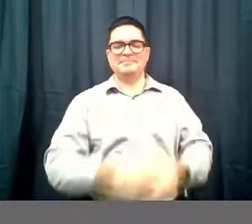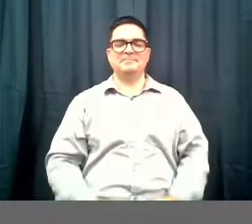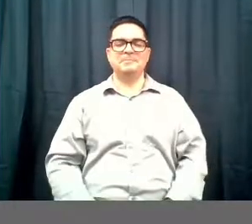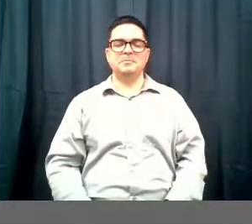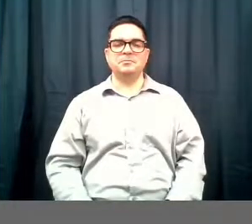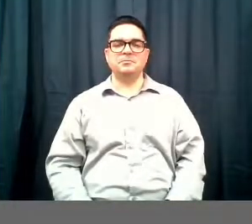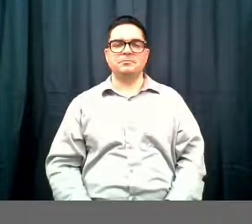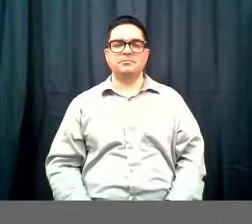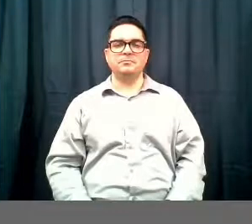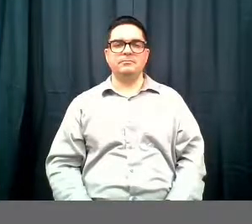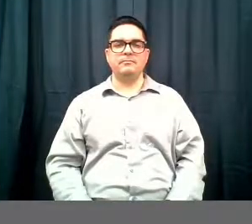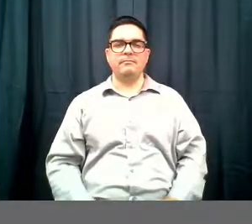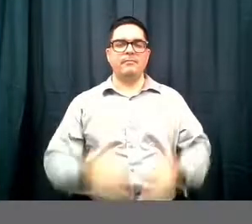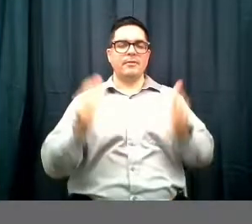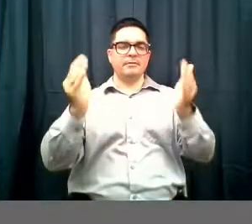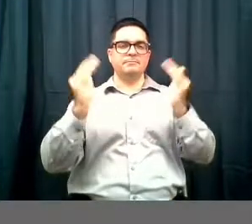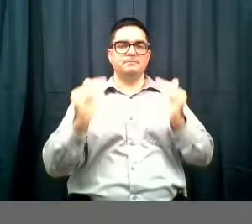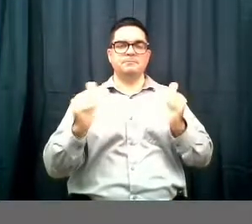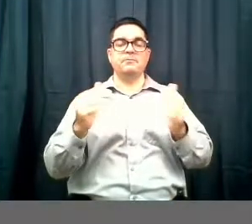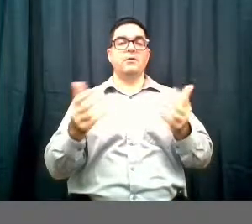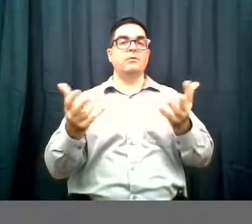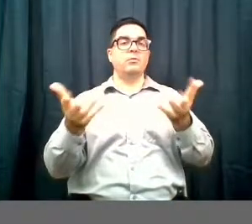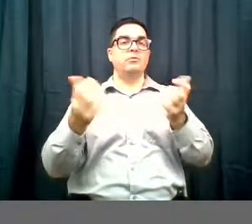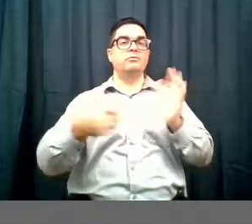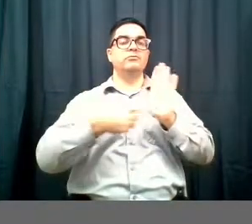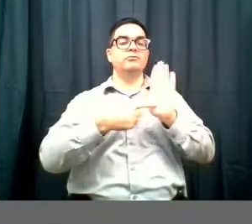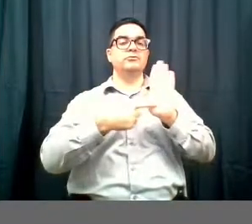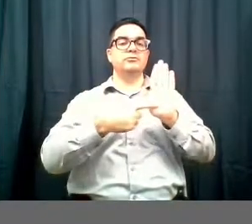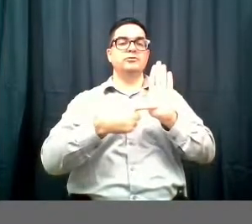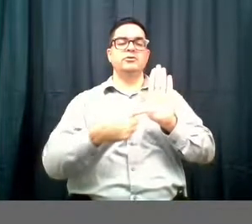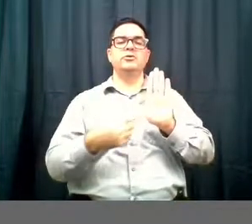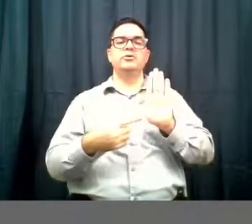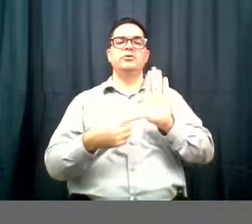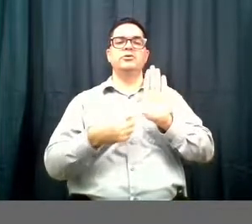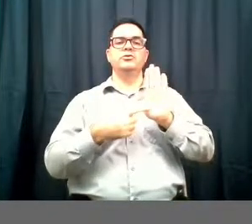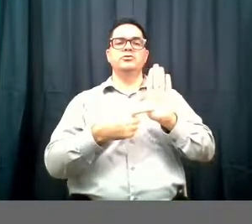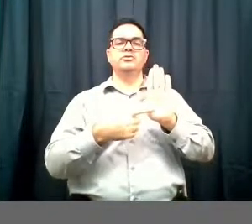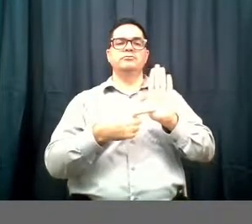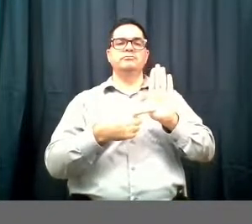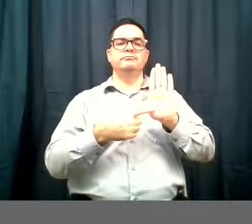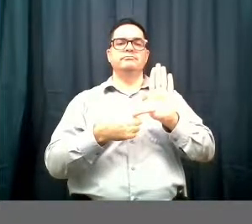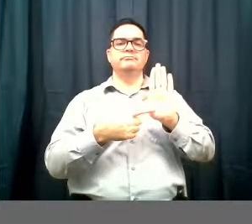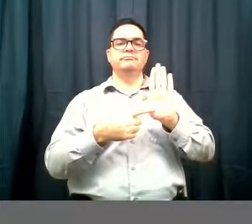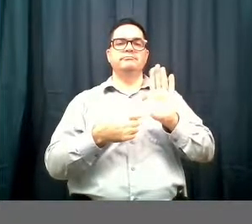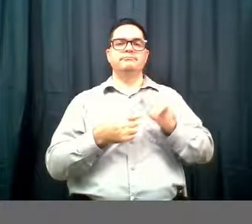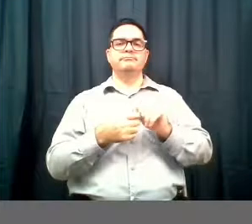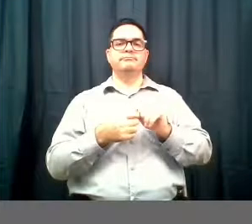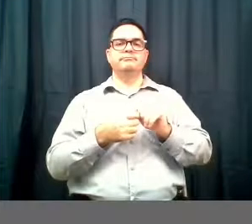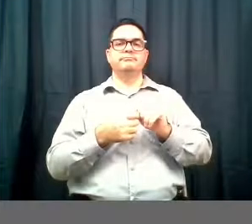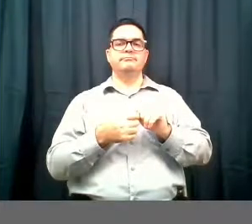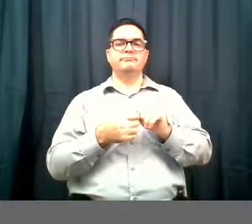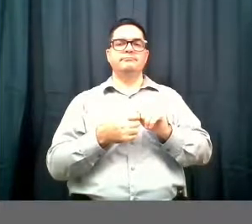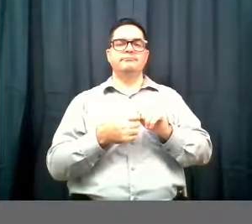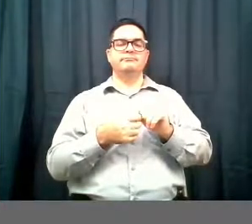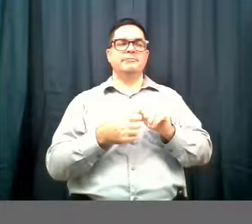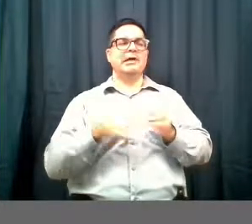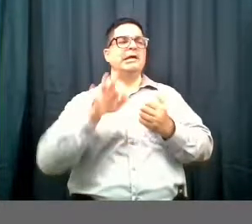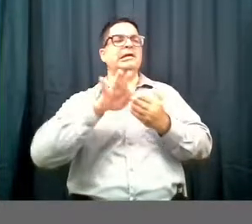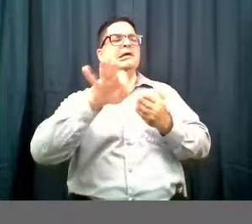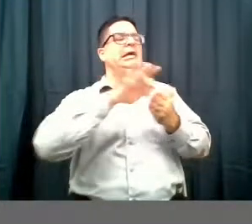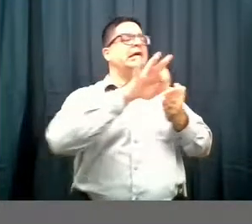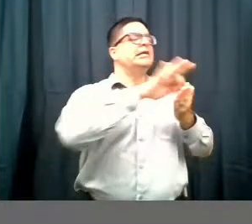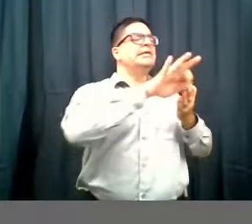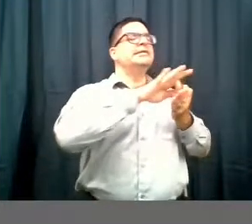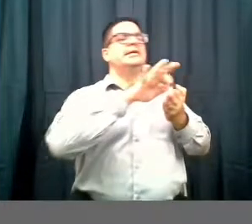Now I'd like to turn for a moment to show and exhibit how we've stopped the practice of over forecasting revenues, which led